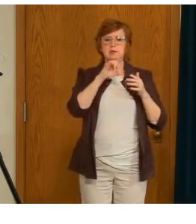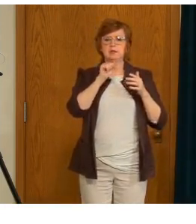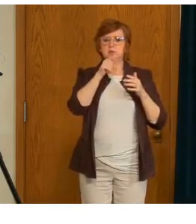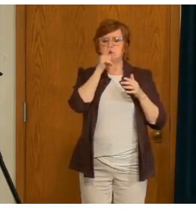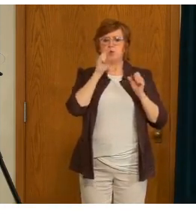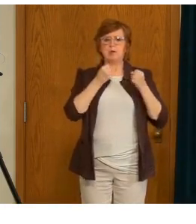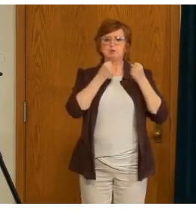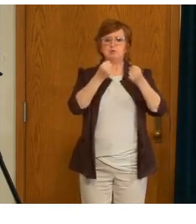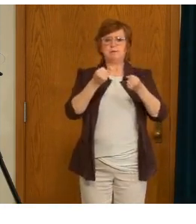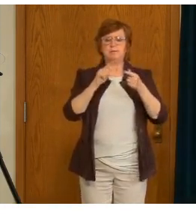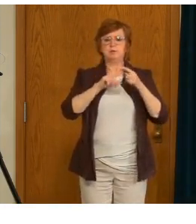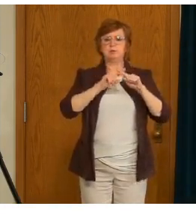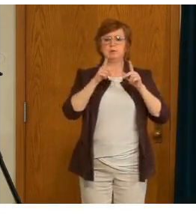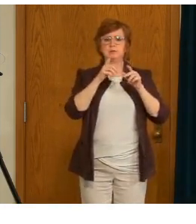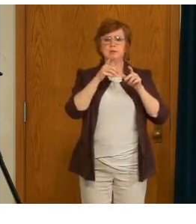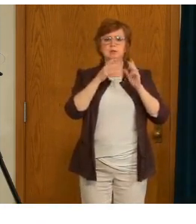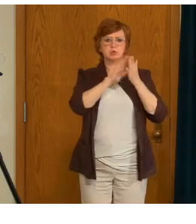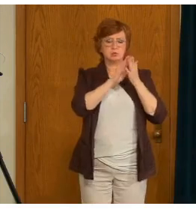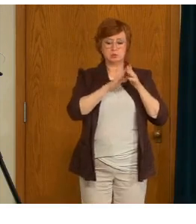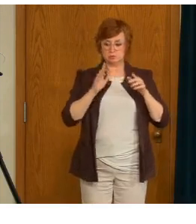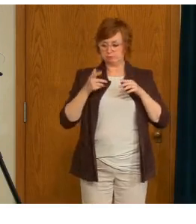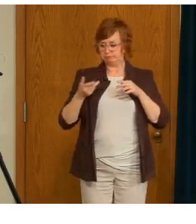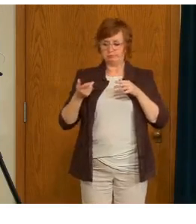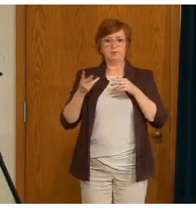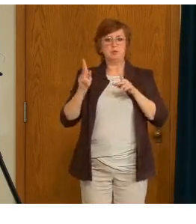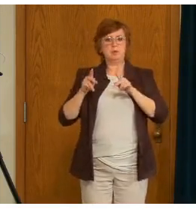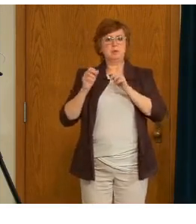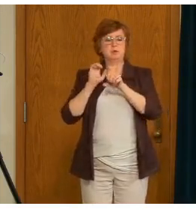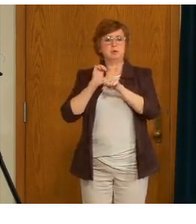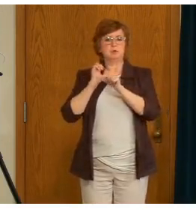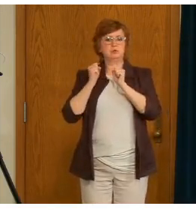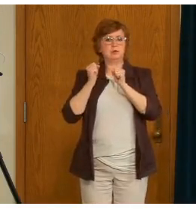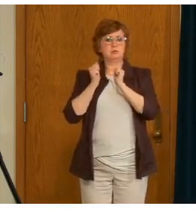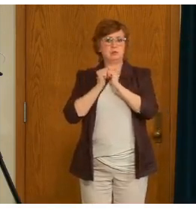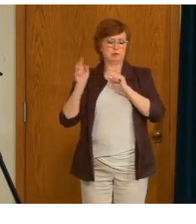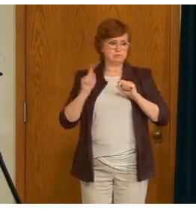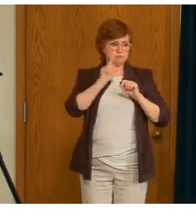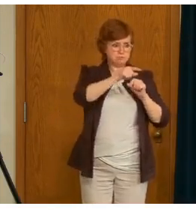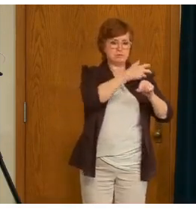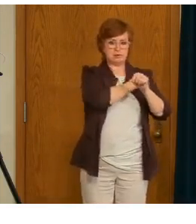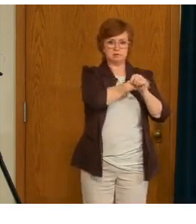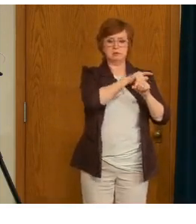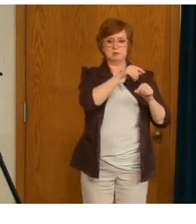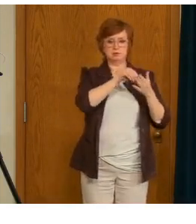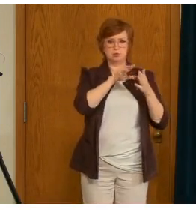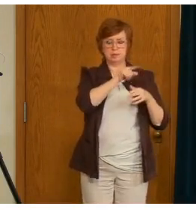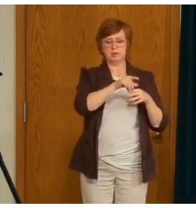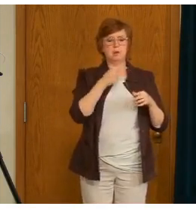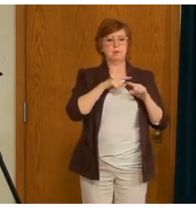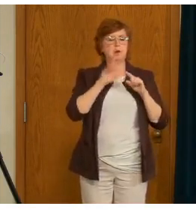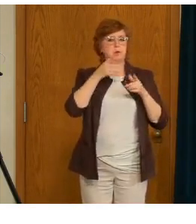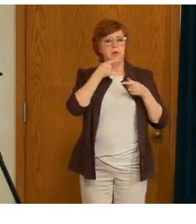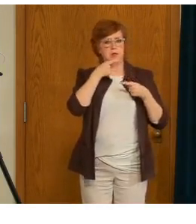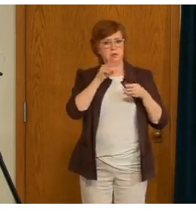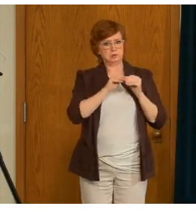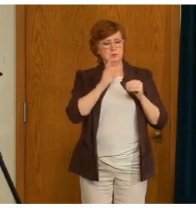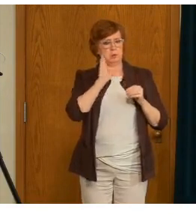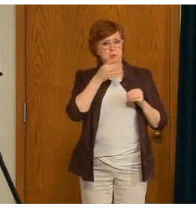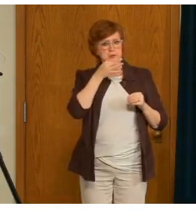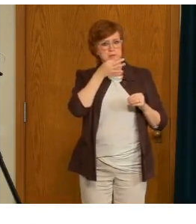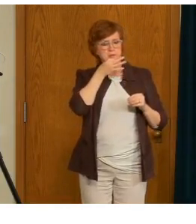on that in the coming days. We'll take a question on the phone lines. We have Lisa Schick